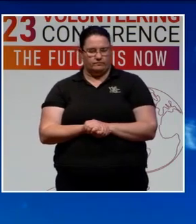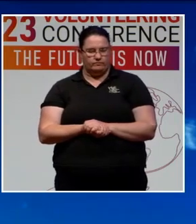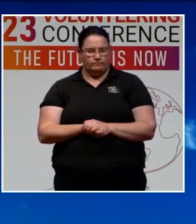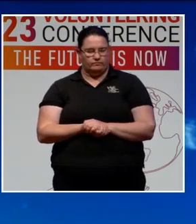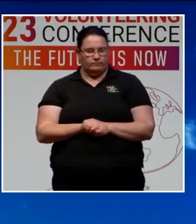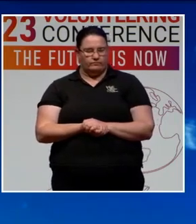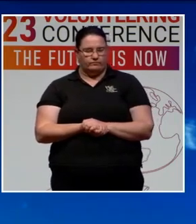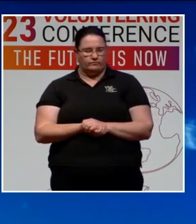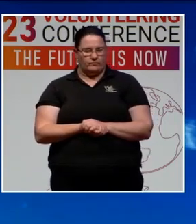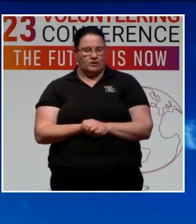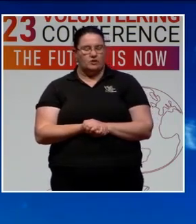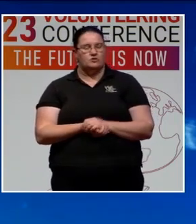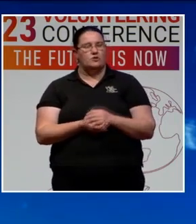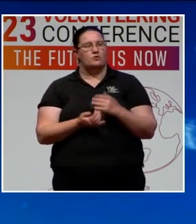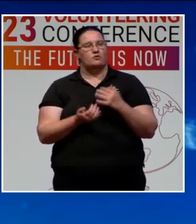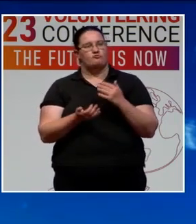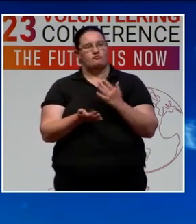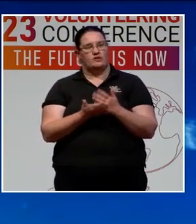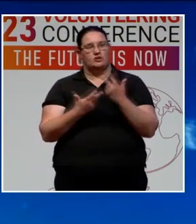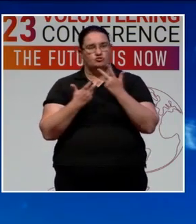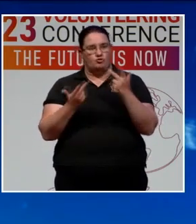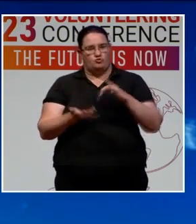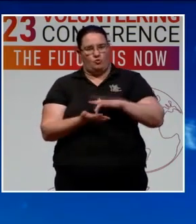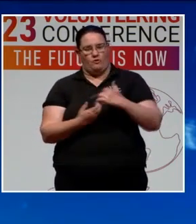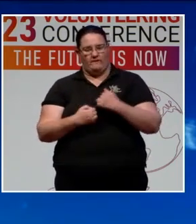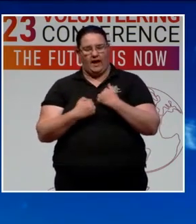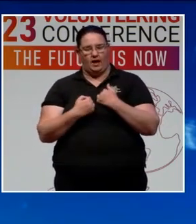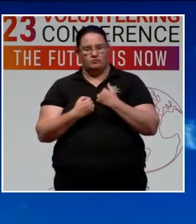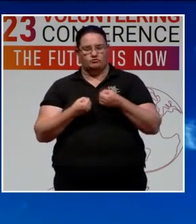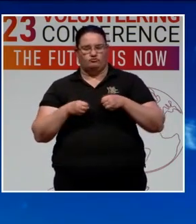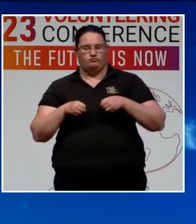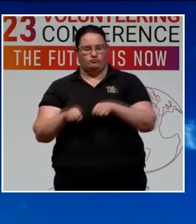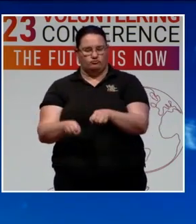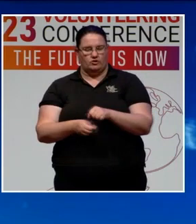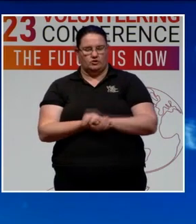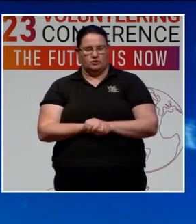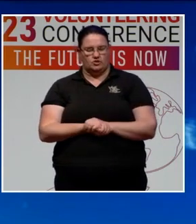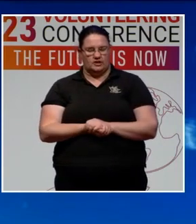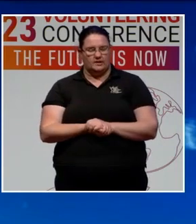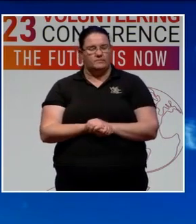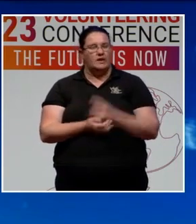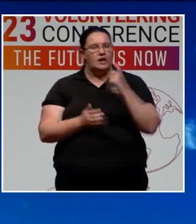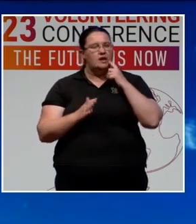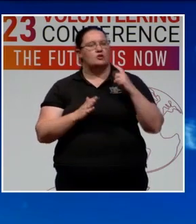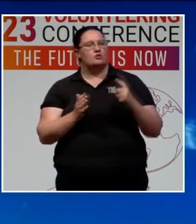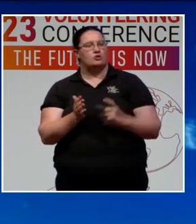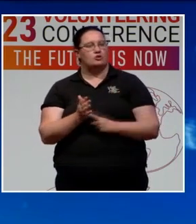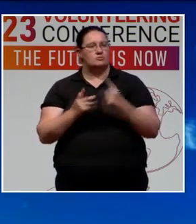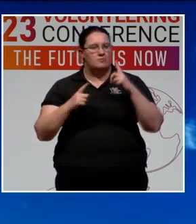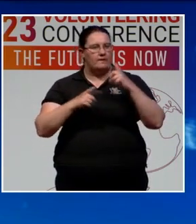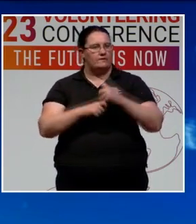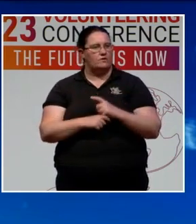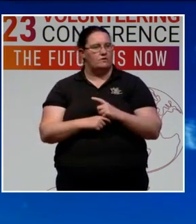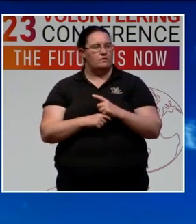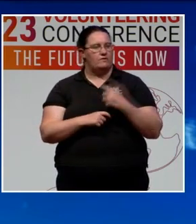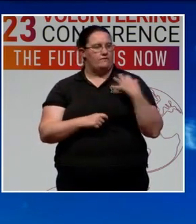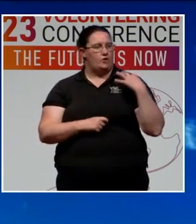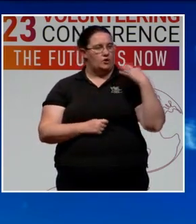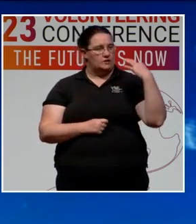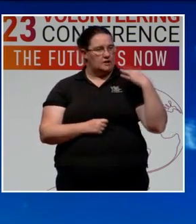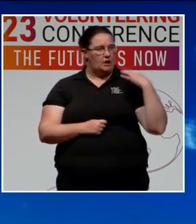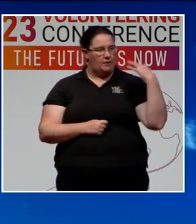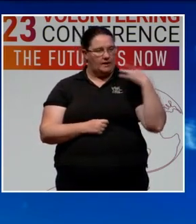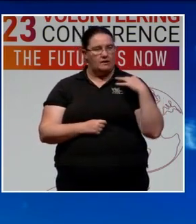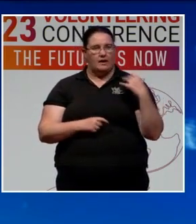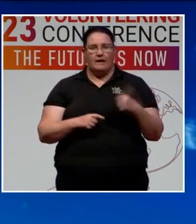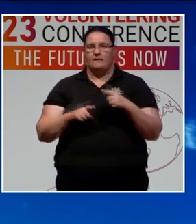It's acknowledging the diversity and complexity of the volunteering landscape. It recognises the assortment and variety